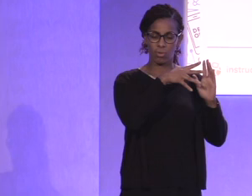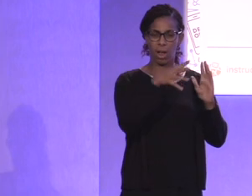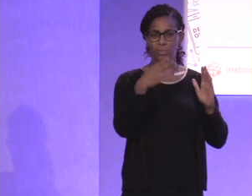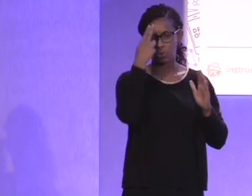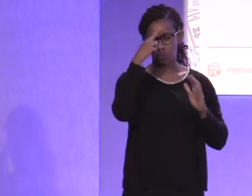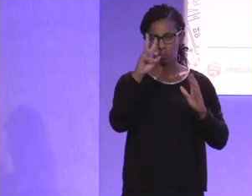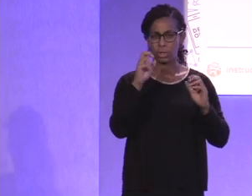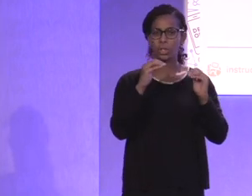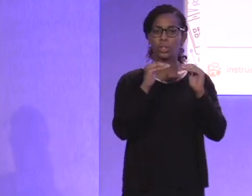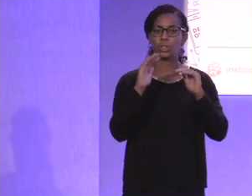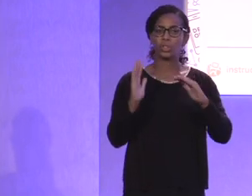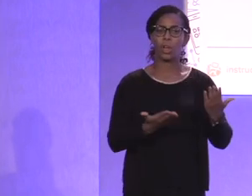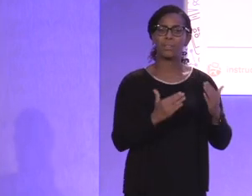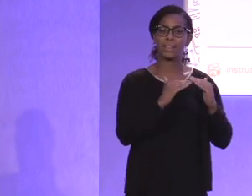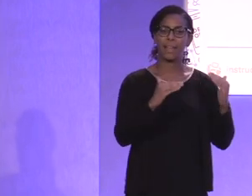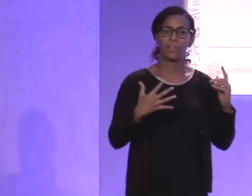time.